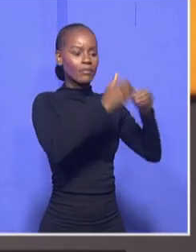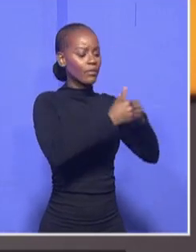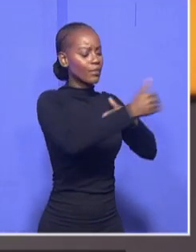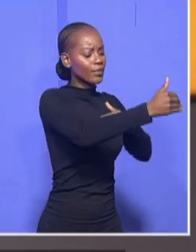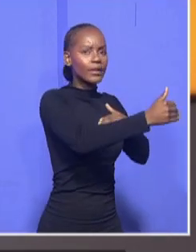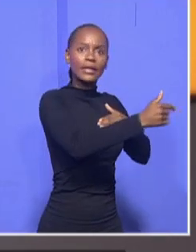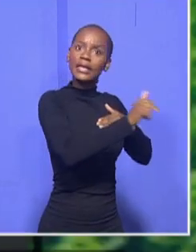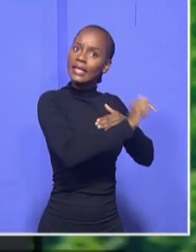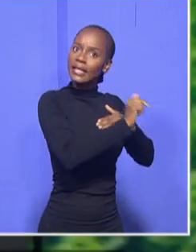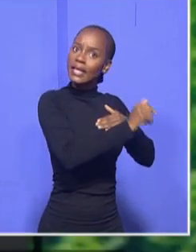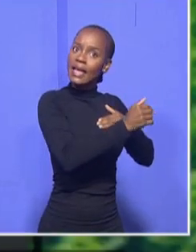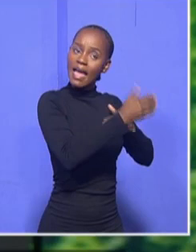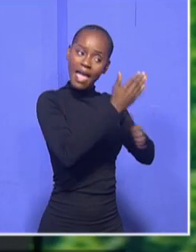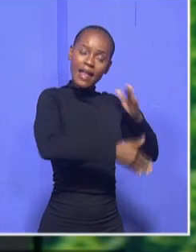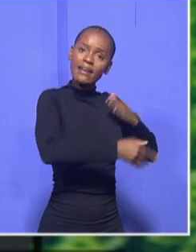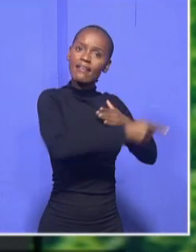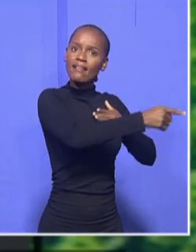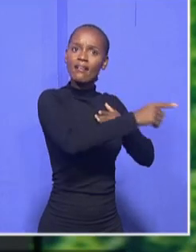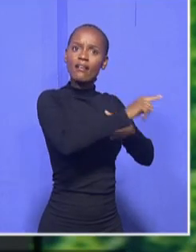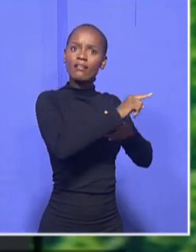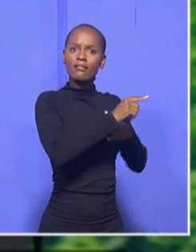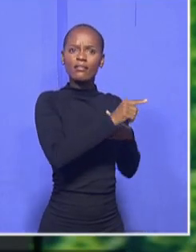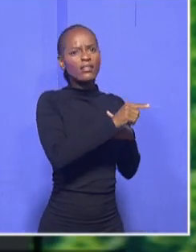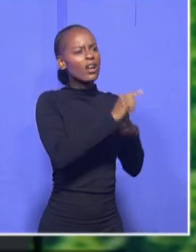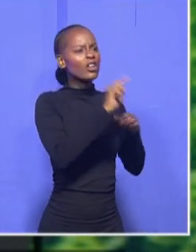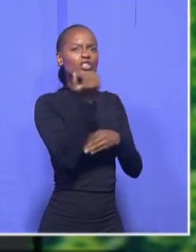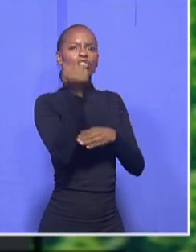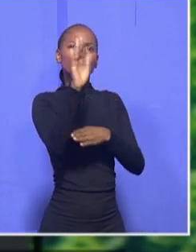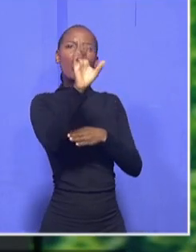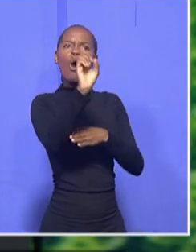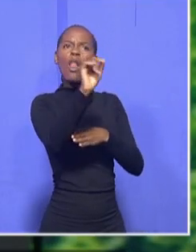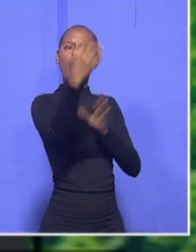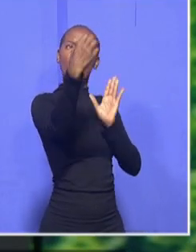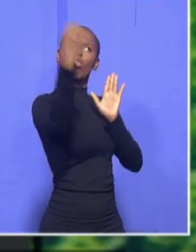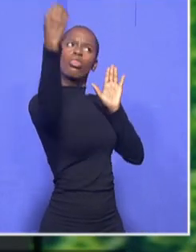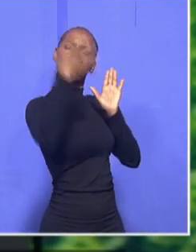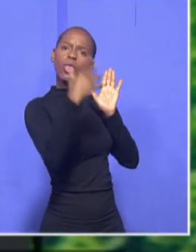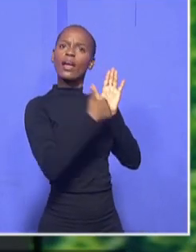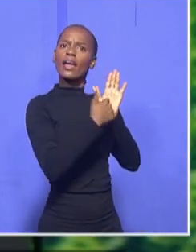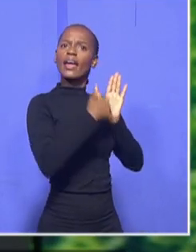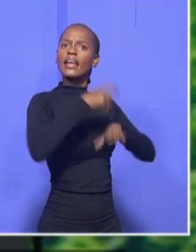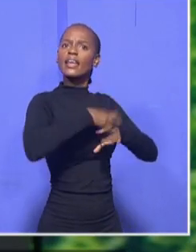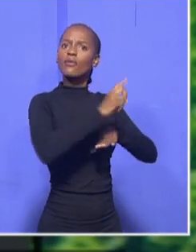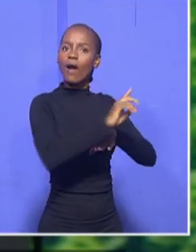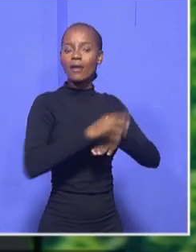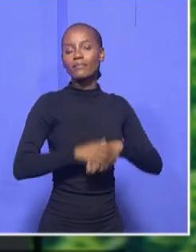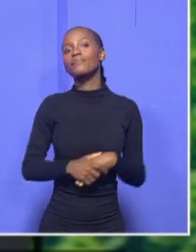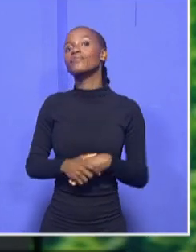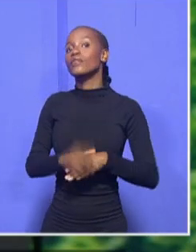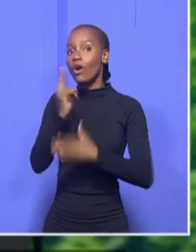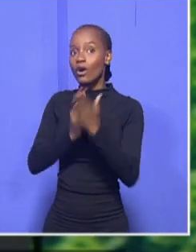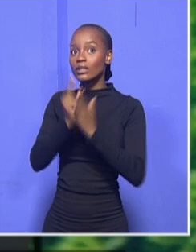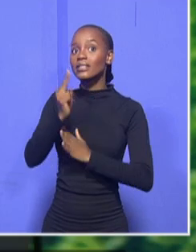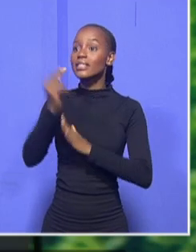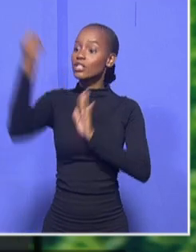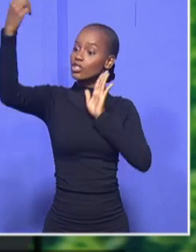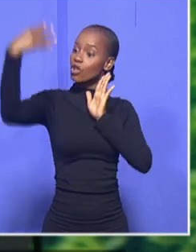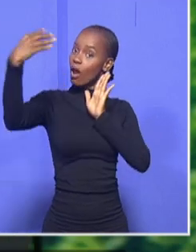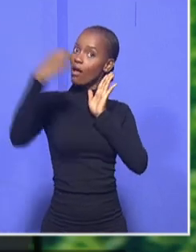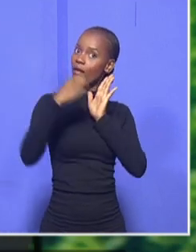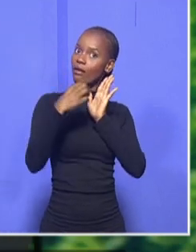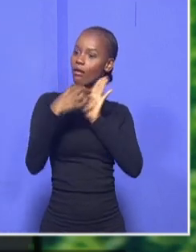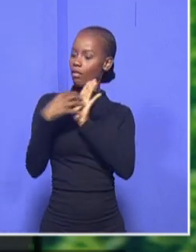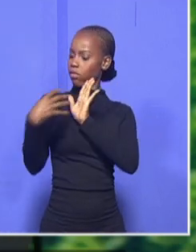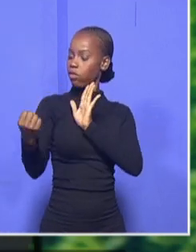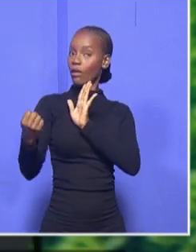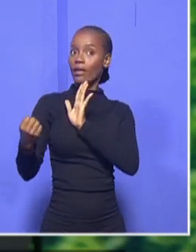need solar energy? So solar as an energy generator is cheaper than any alternative. So a mix of solar